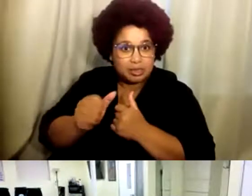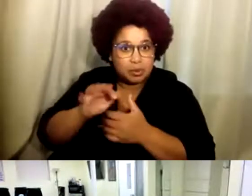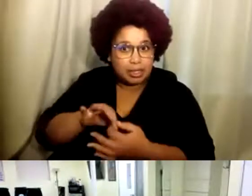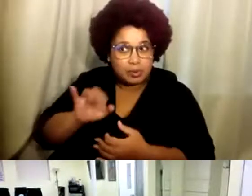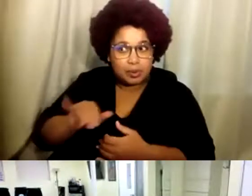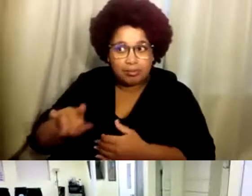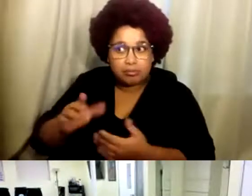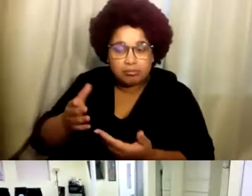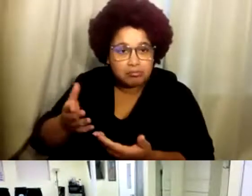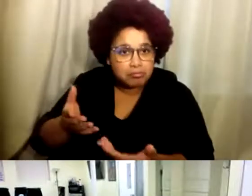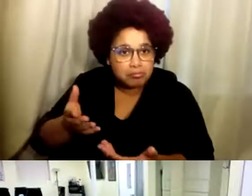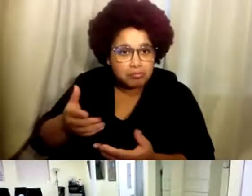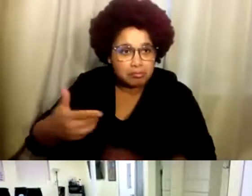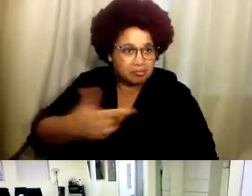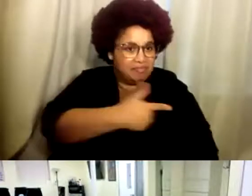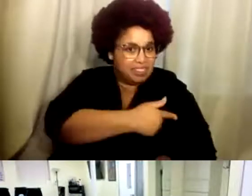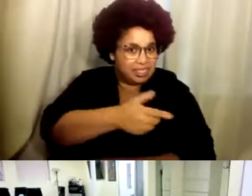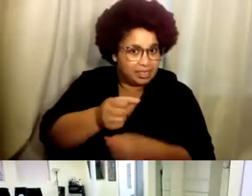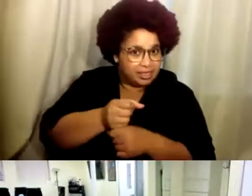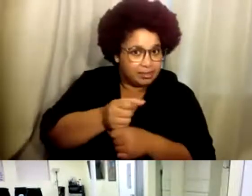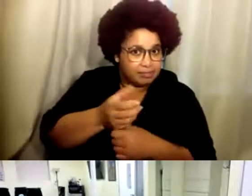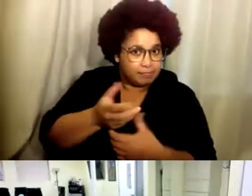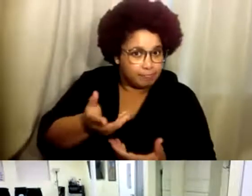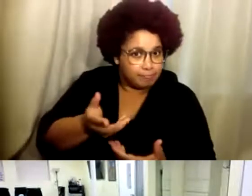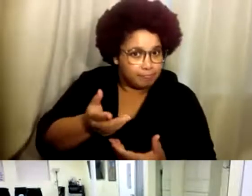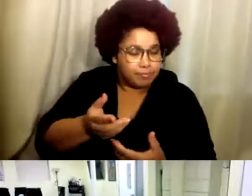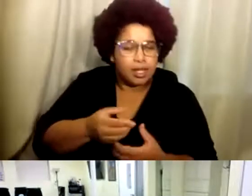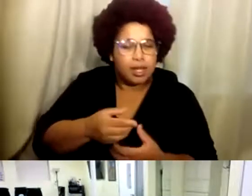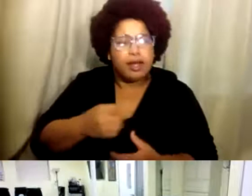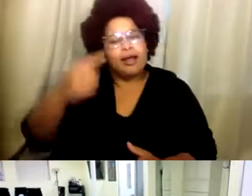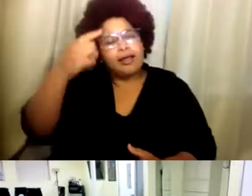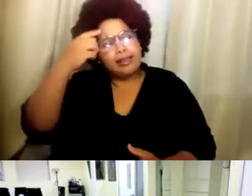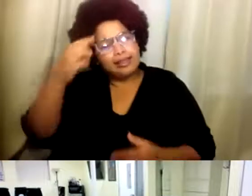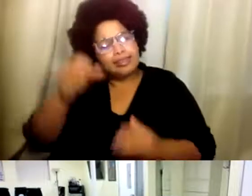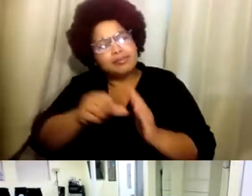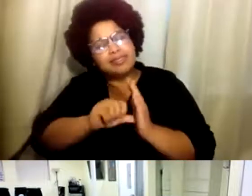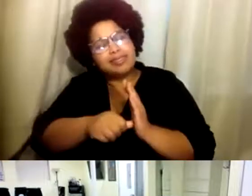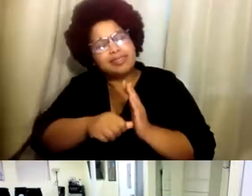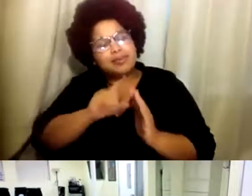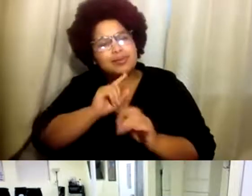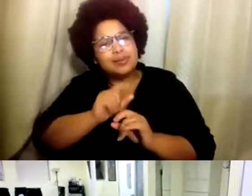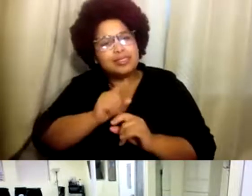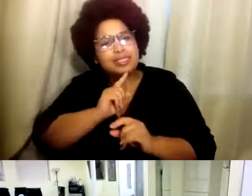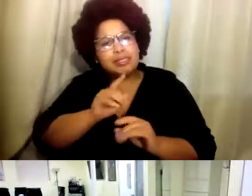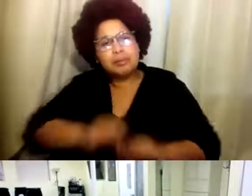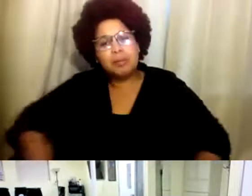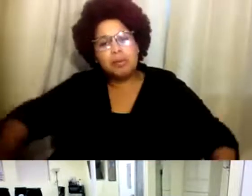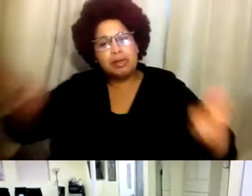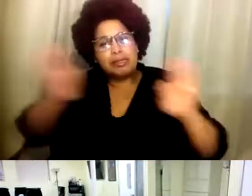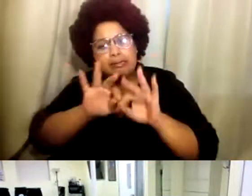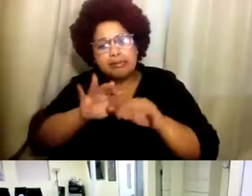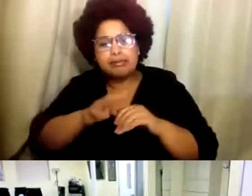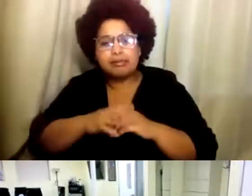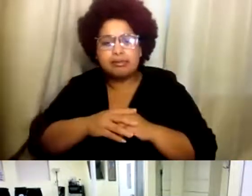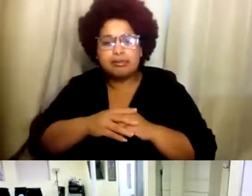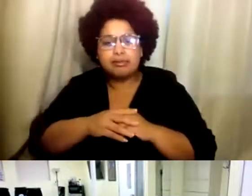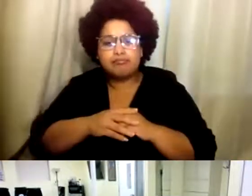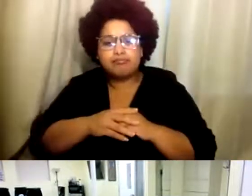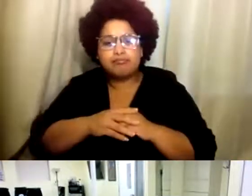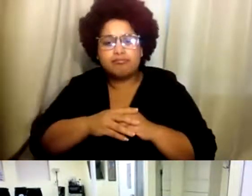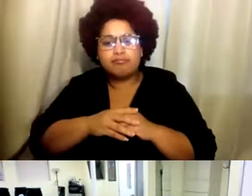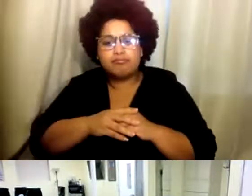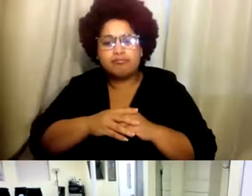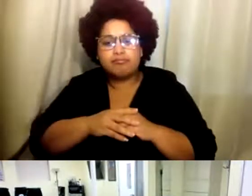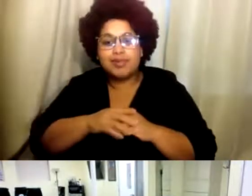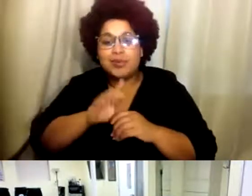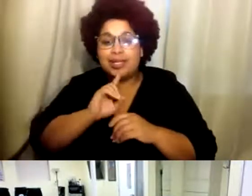Yeah, I think it's been emphasized really importantly. This is all an important